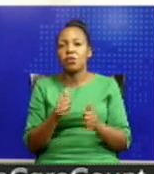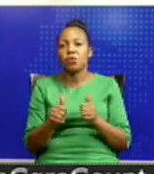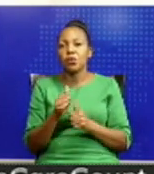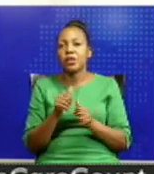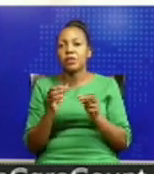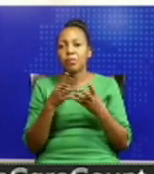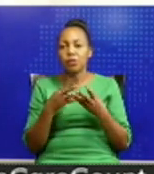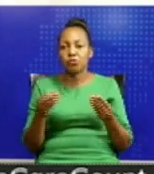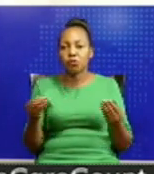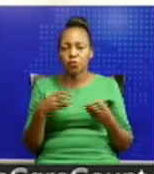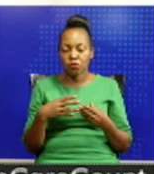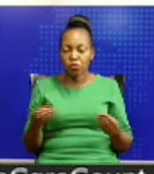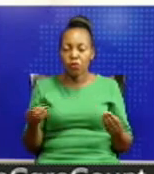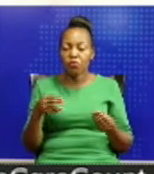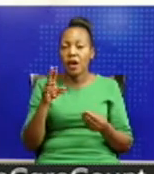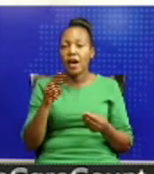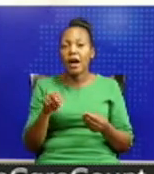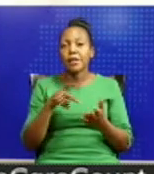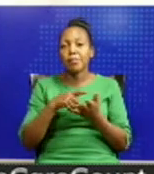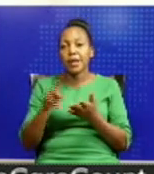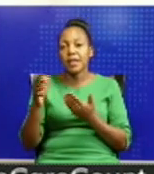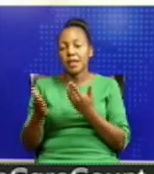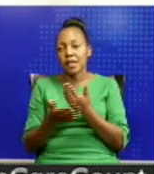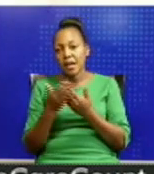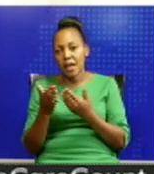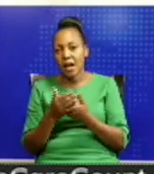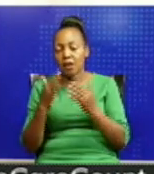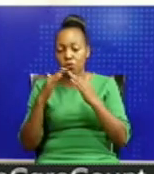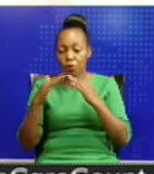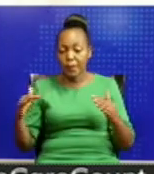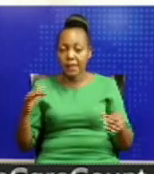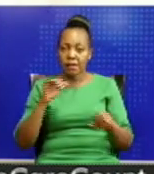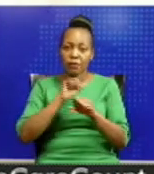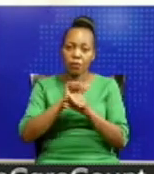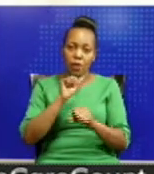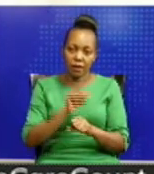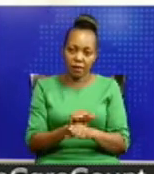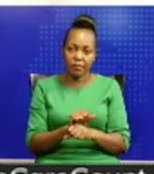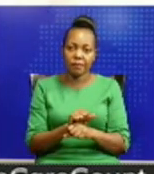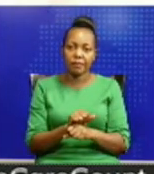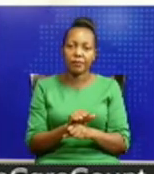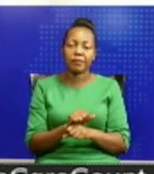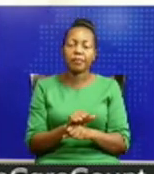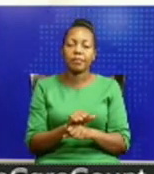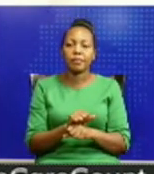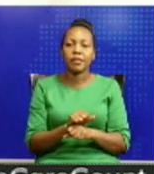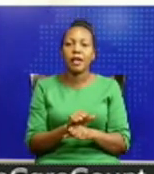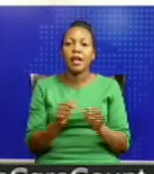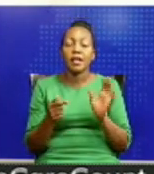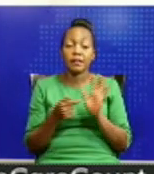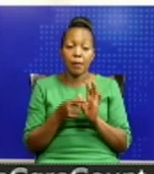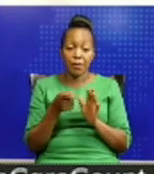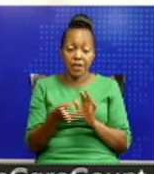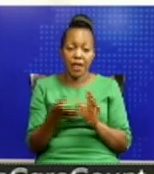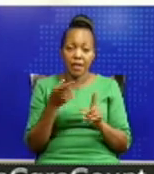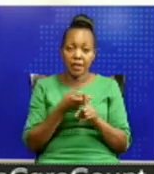to address unpaid care and domestic work. So for example, if like in the city